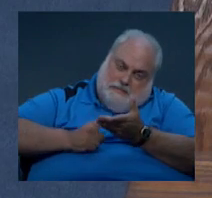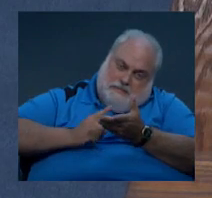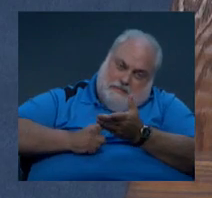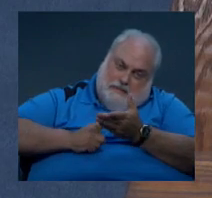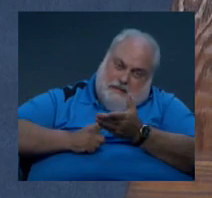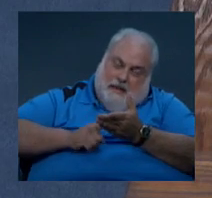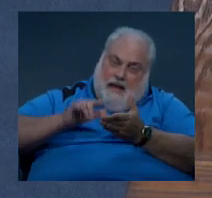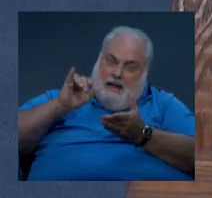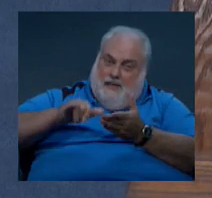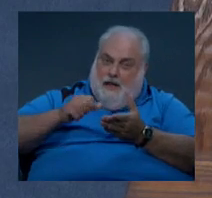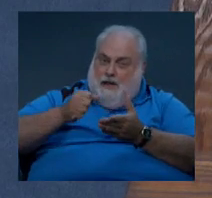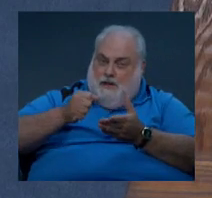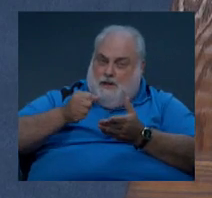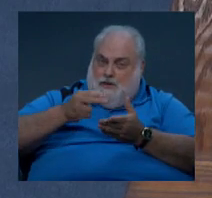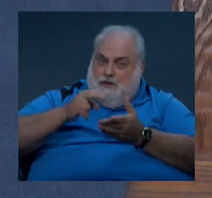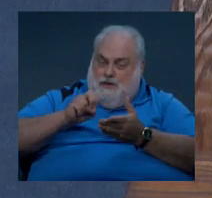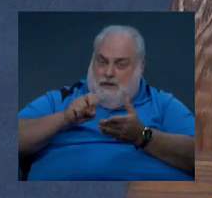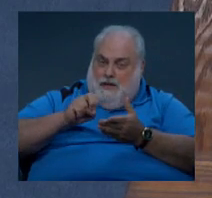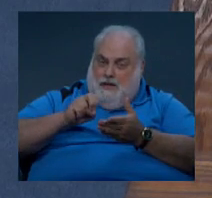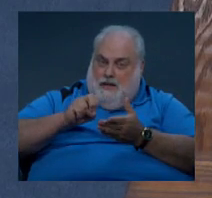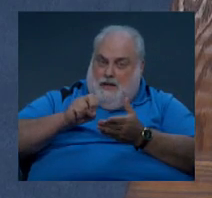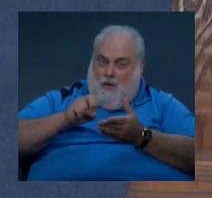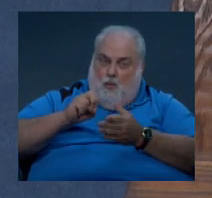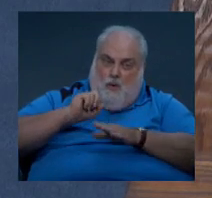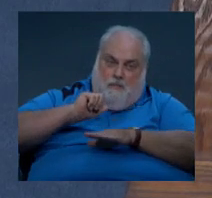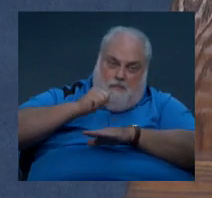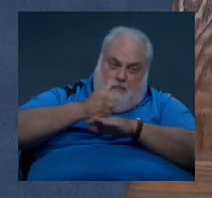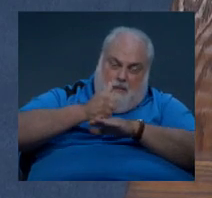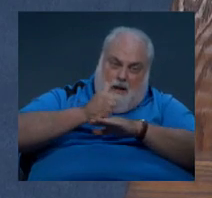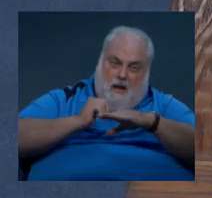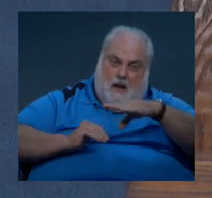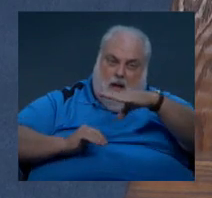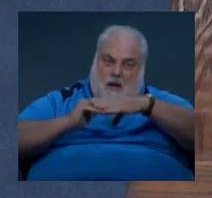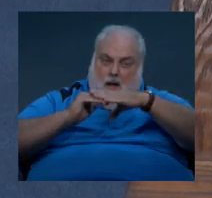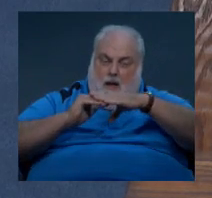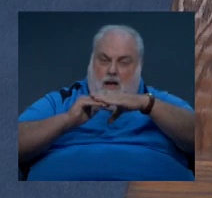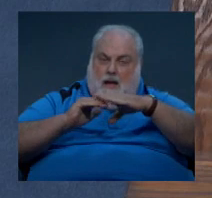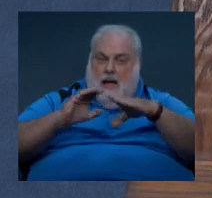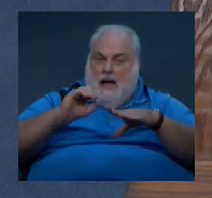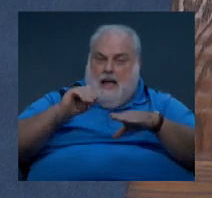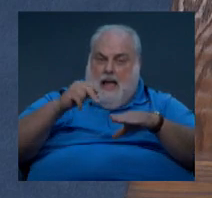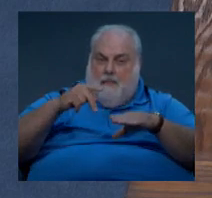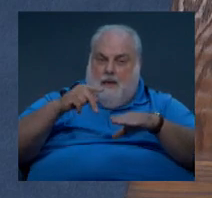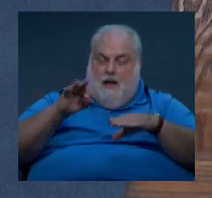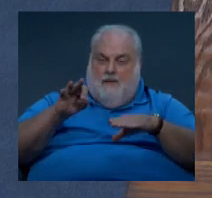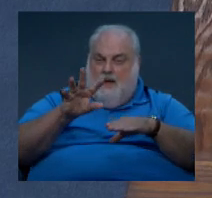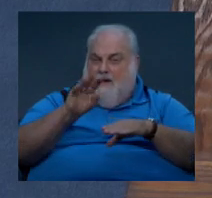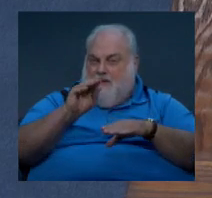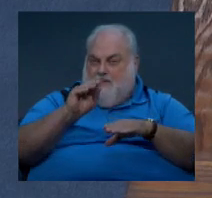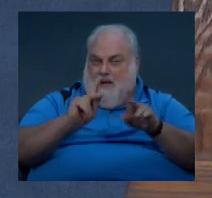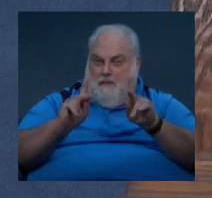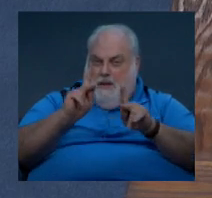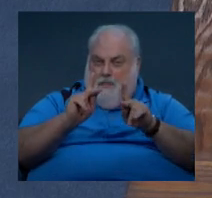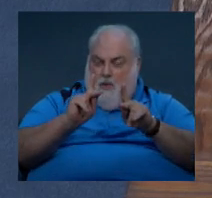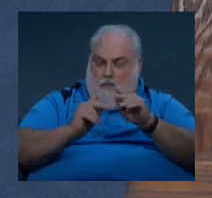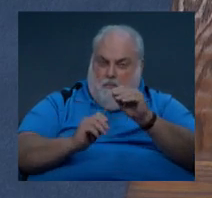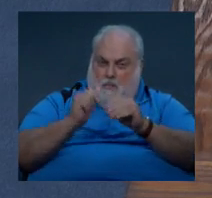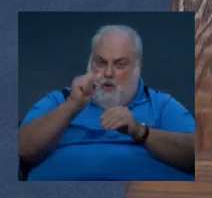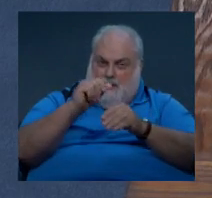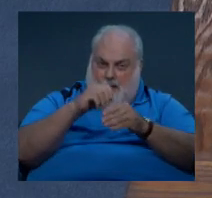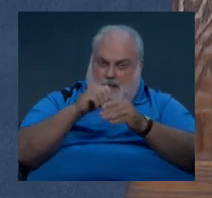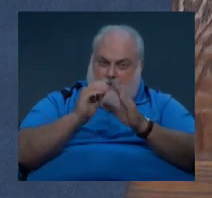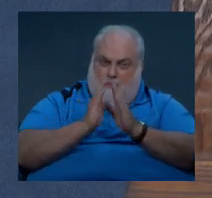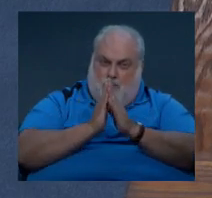that they would put a cap of 50 people at one time in the